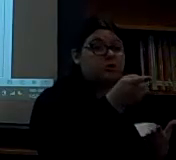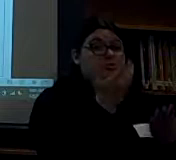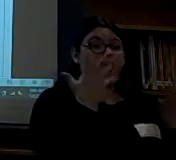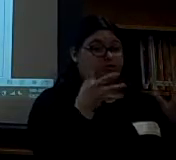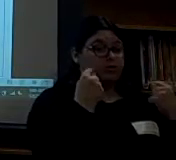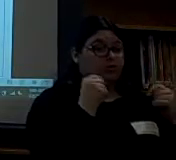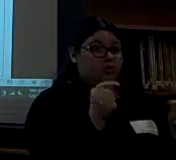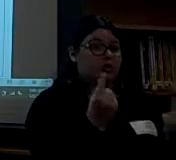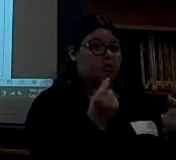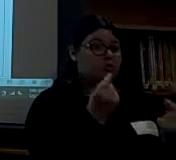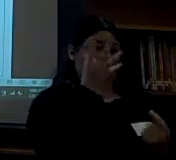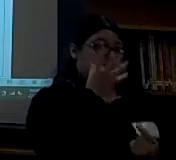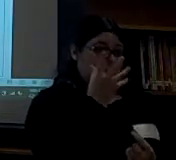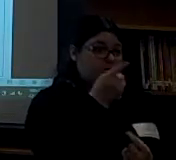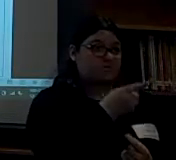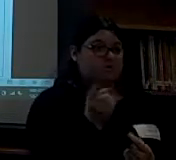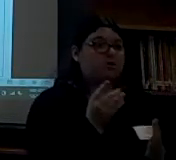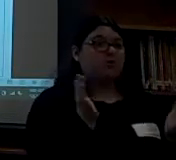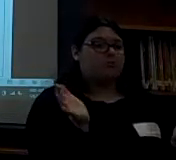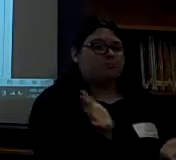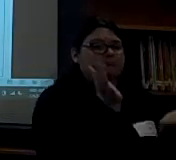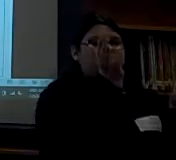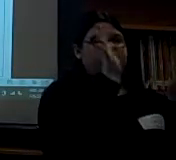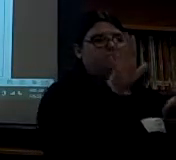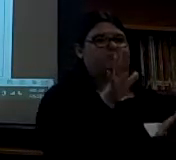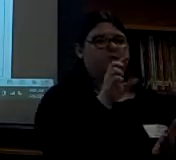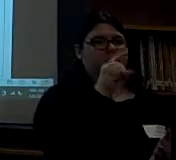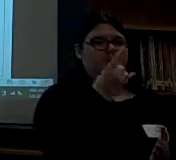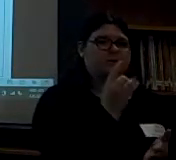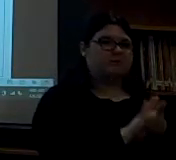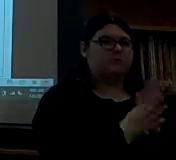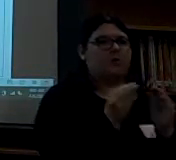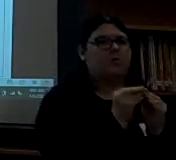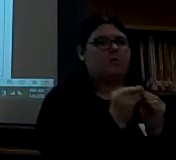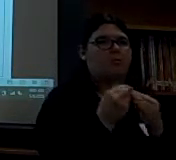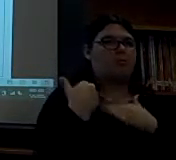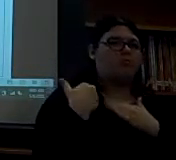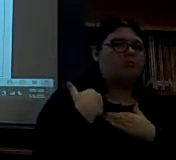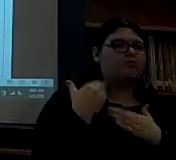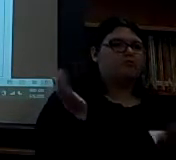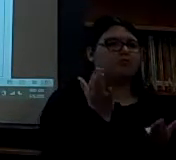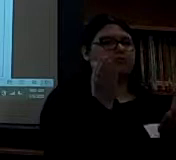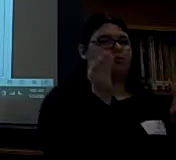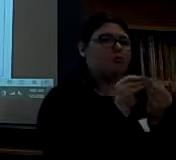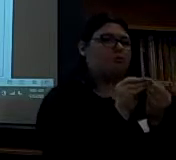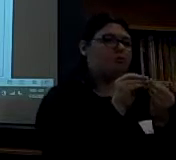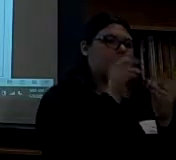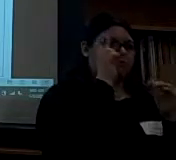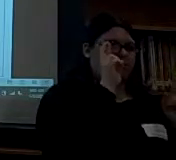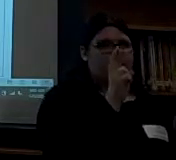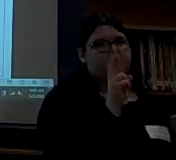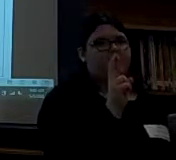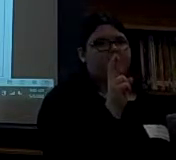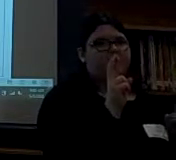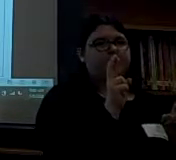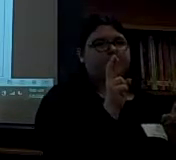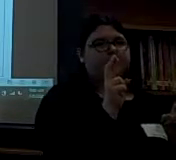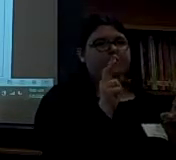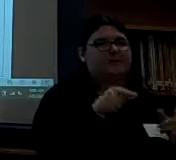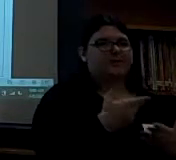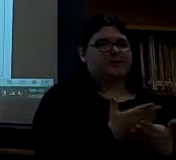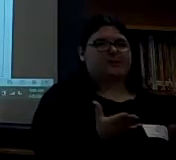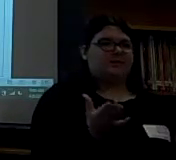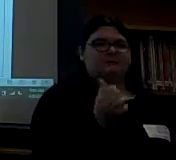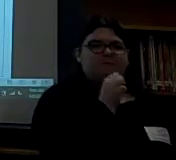to do as parents to motivate your kids to be more responsible, to motivate them to be more respectful. These things, though, that